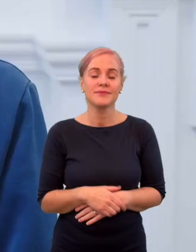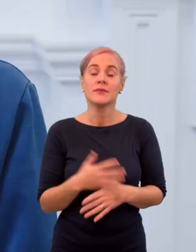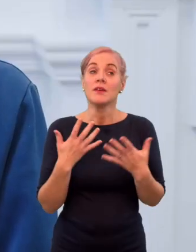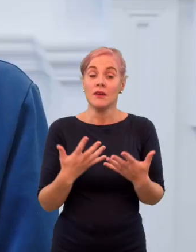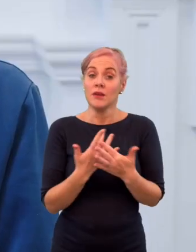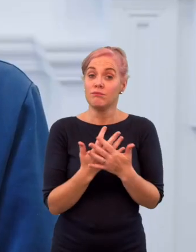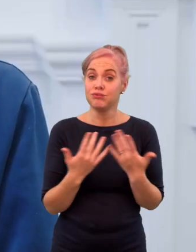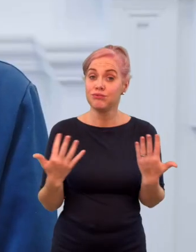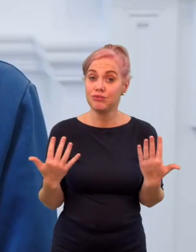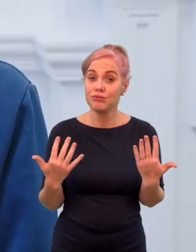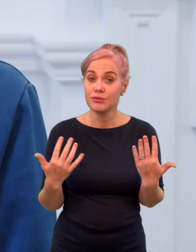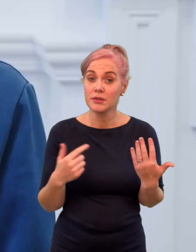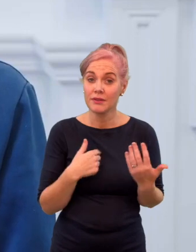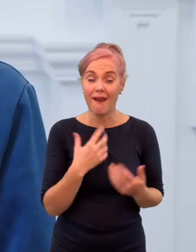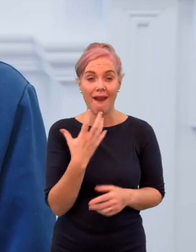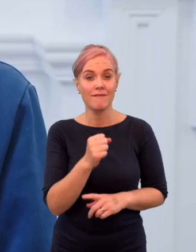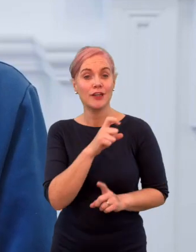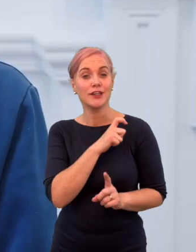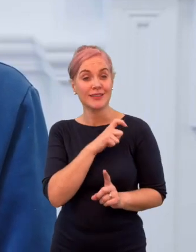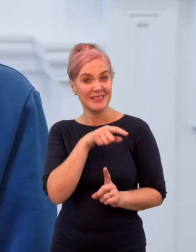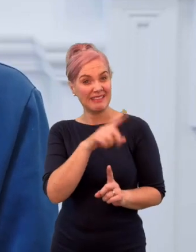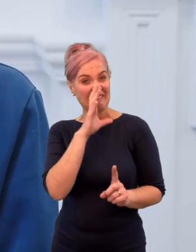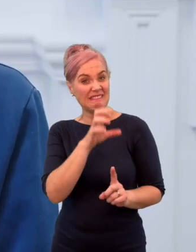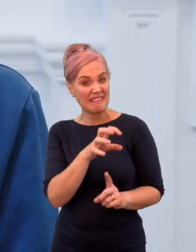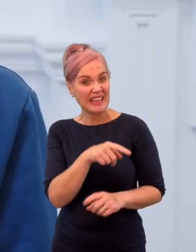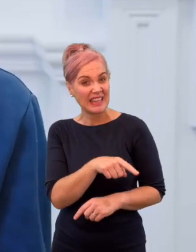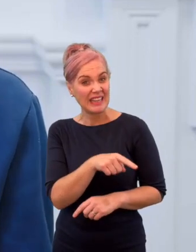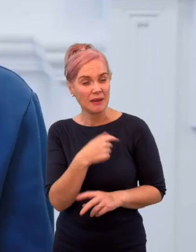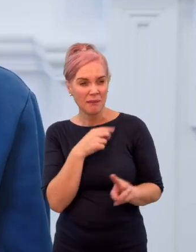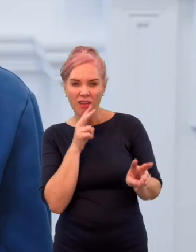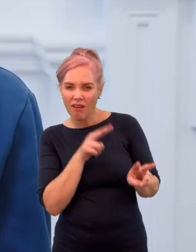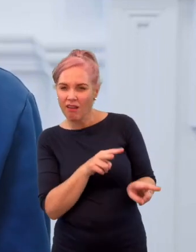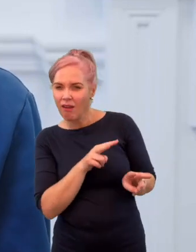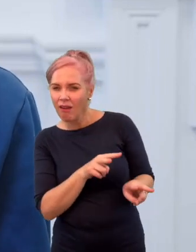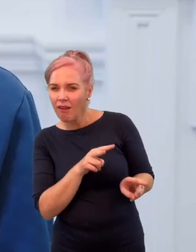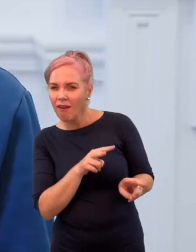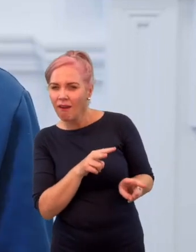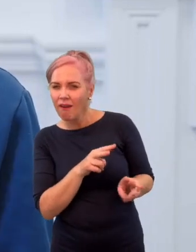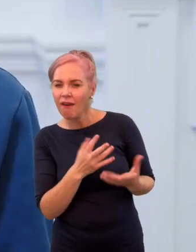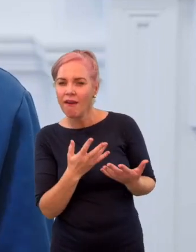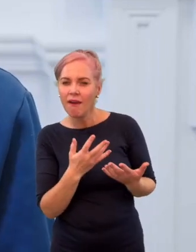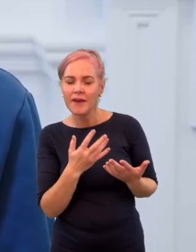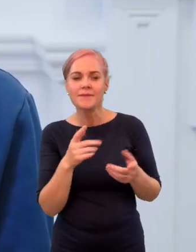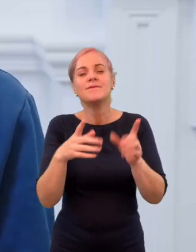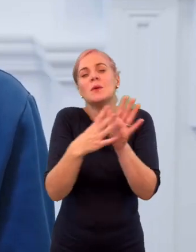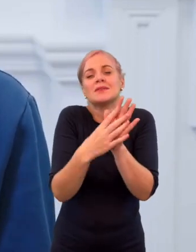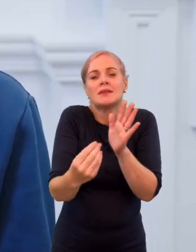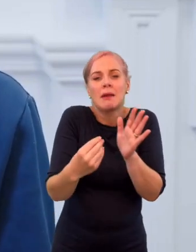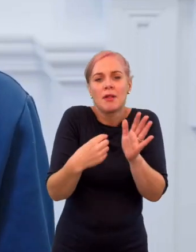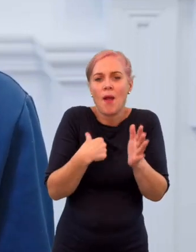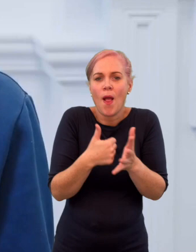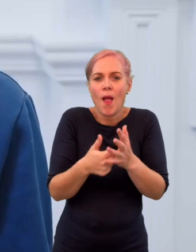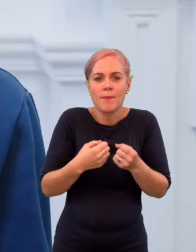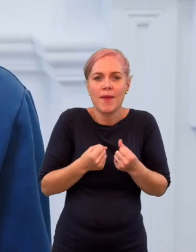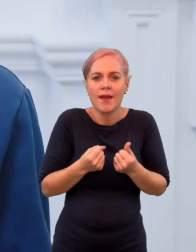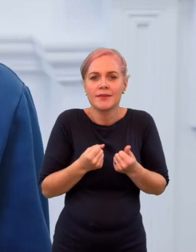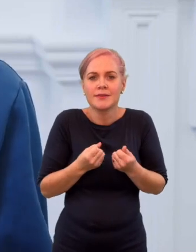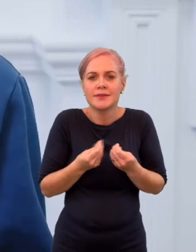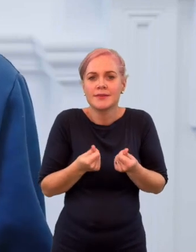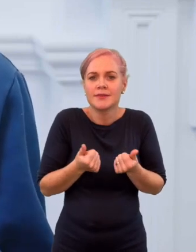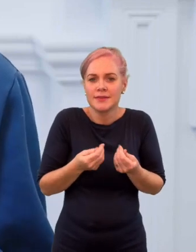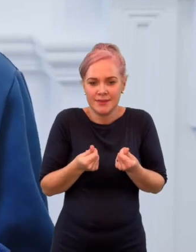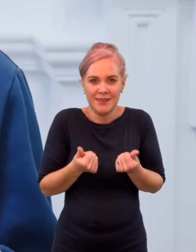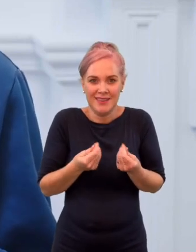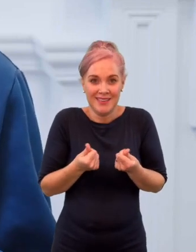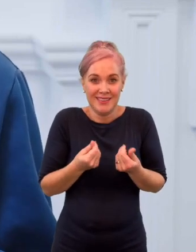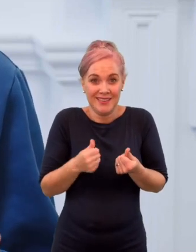There was a lot of things. So I have cousins who are of that age. I would observe them. So, for example, I do this thing with